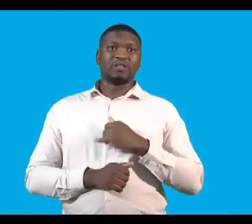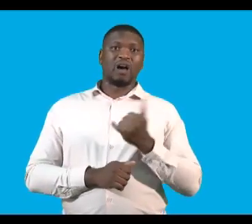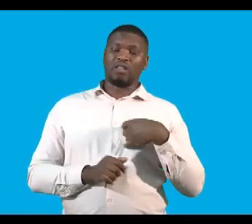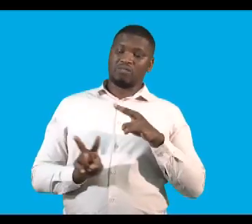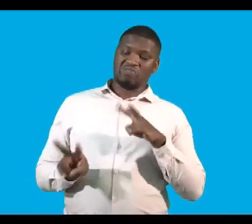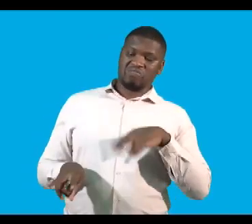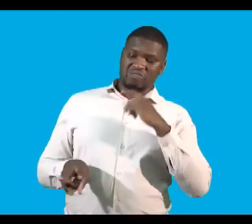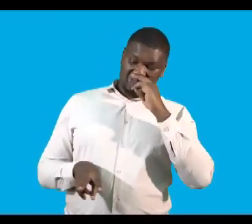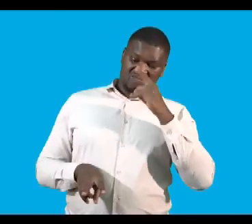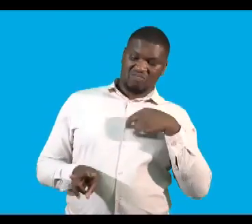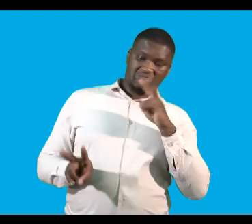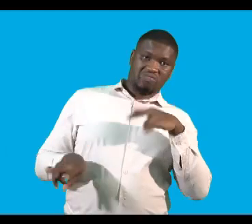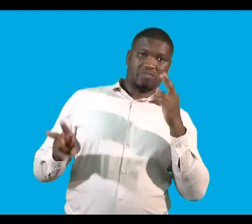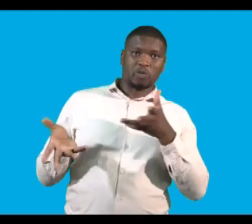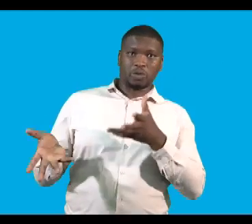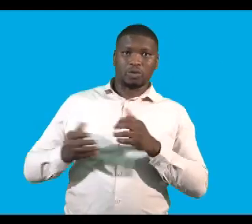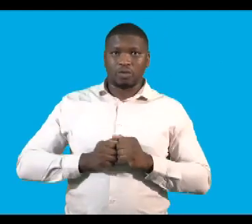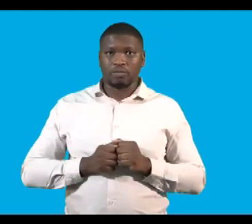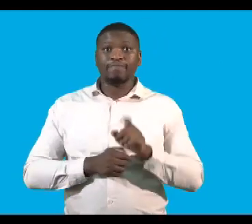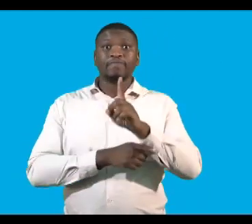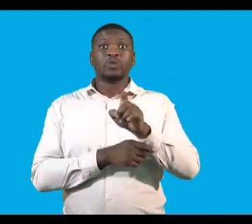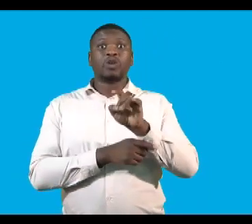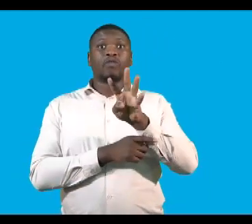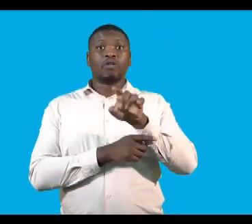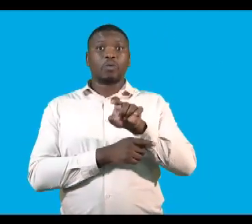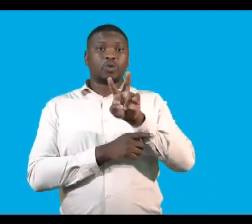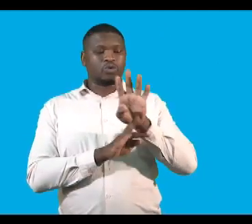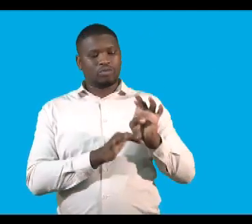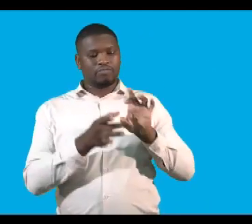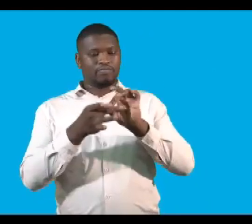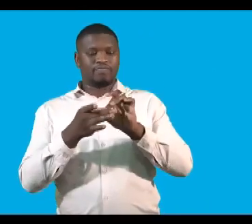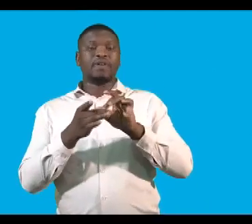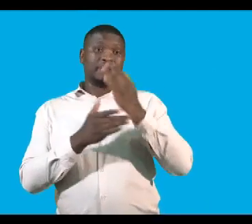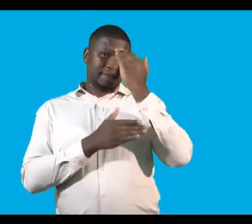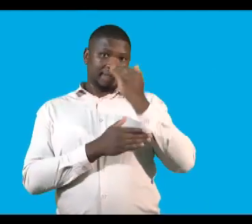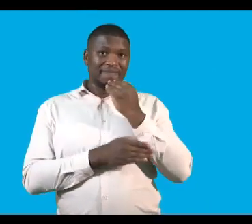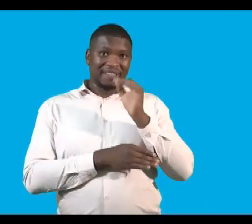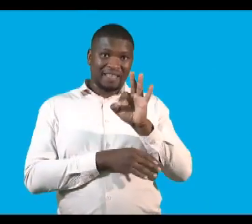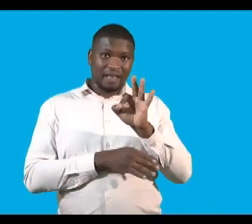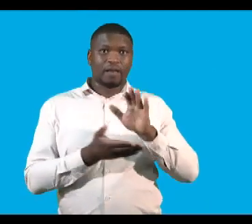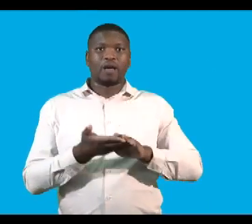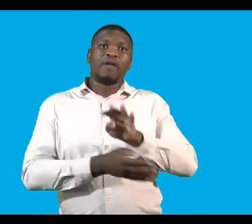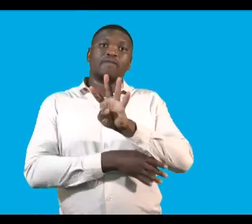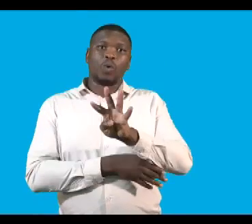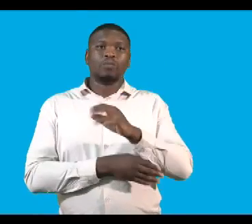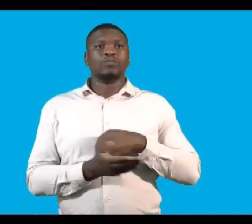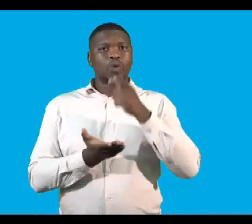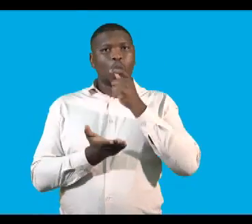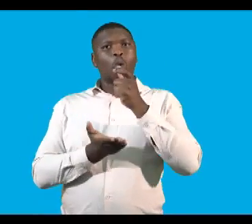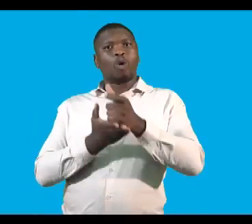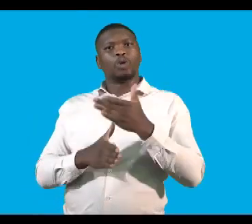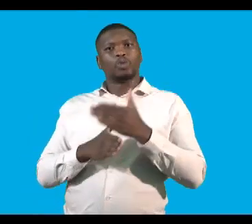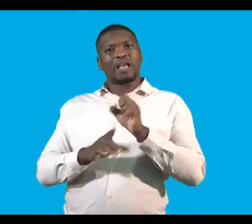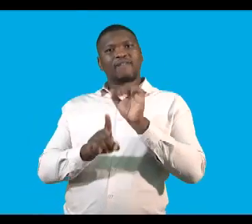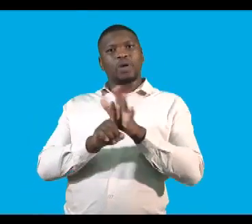better. 4.2, refer to frames 3 and frame 4. Comment on the effectiveness